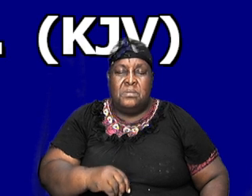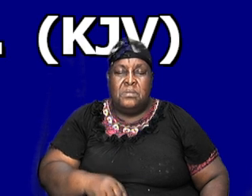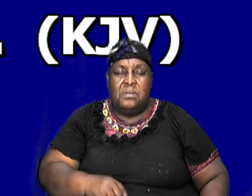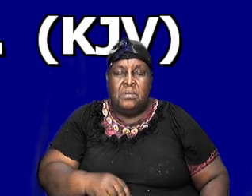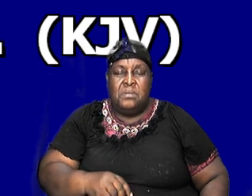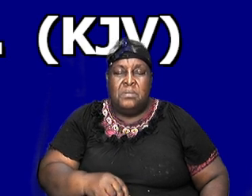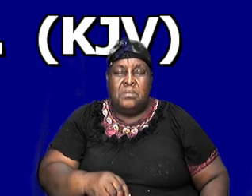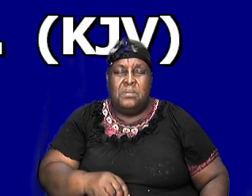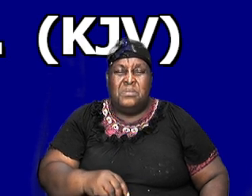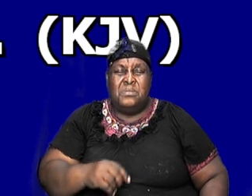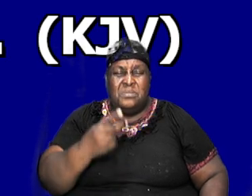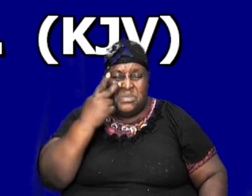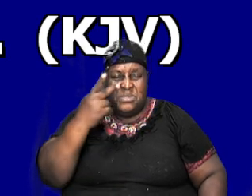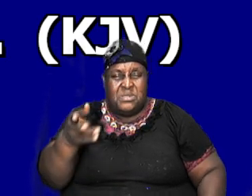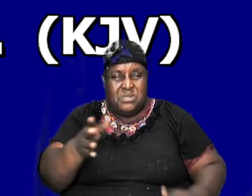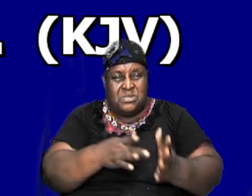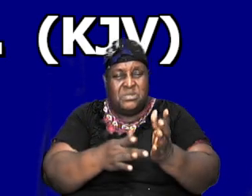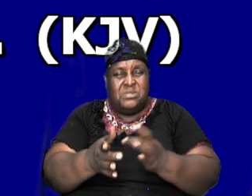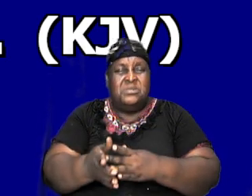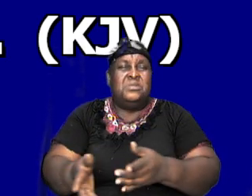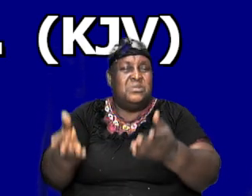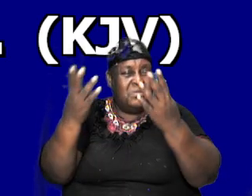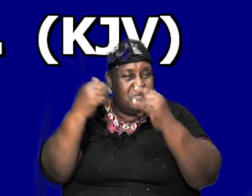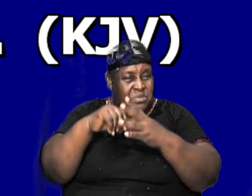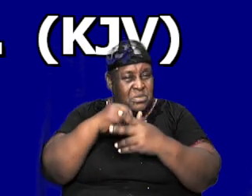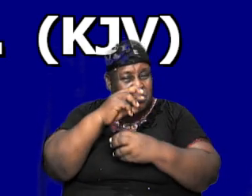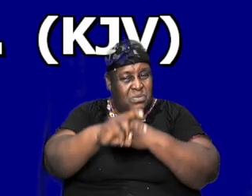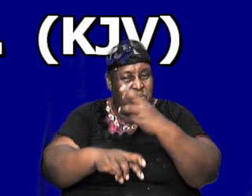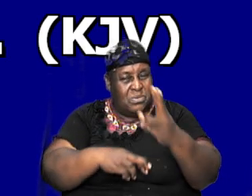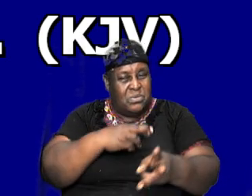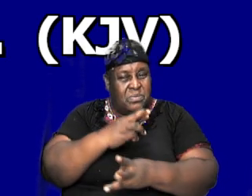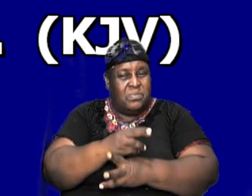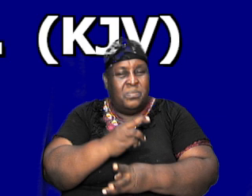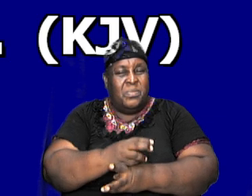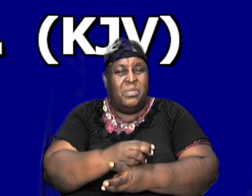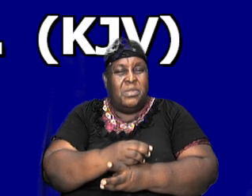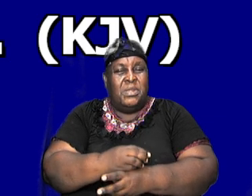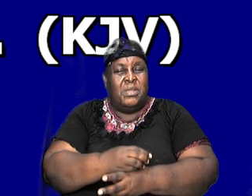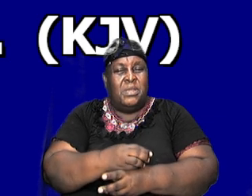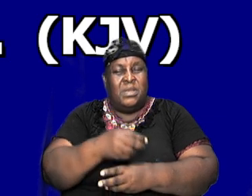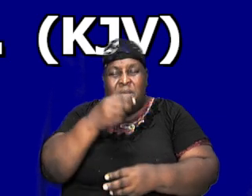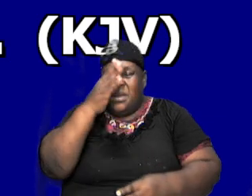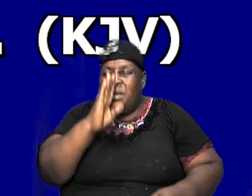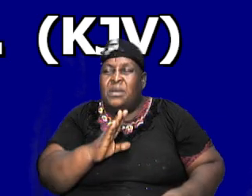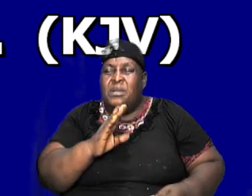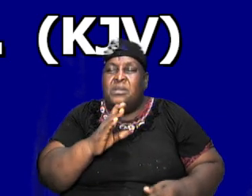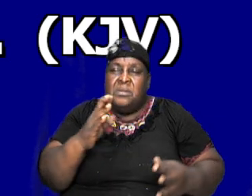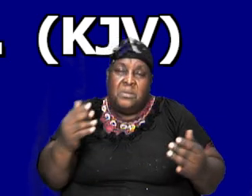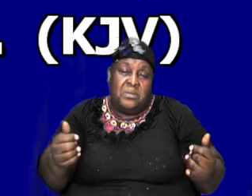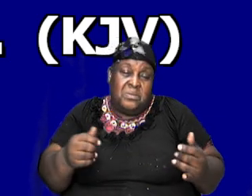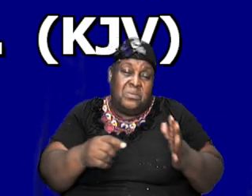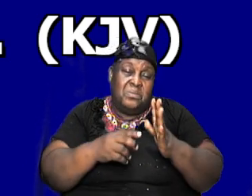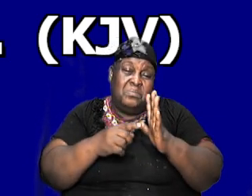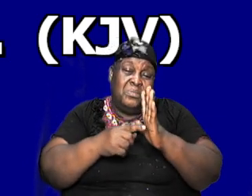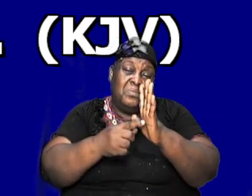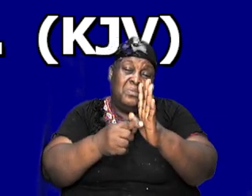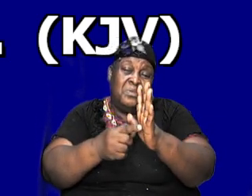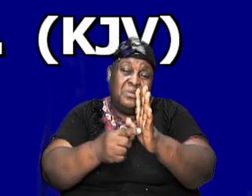coming in the world and say, hey, you know, God is now manifested in the flesh.